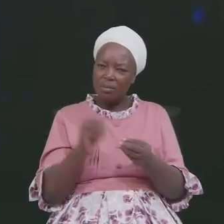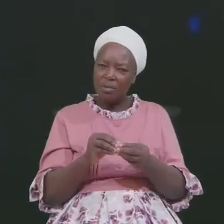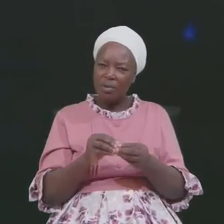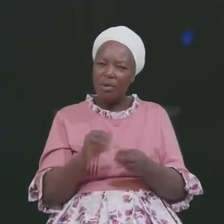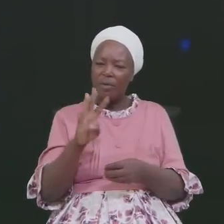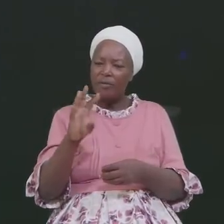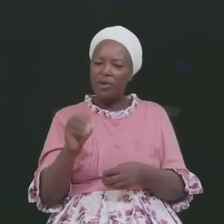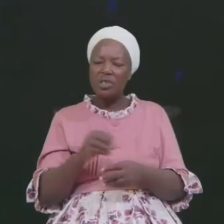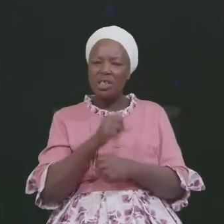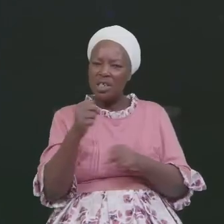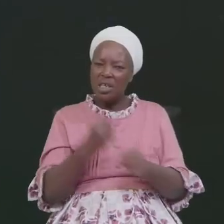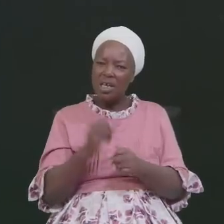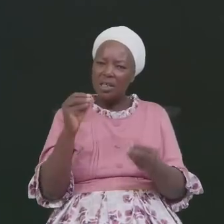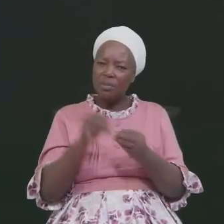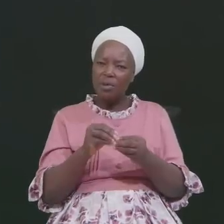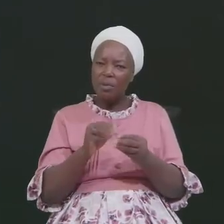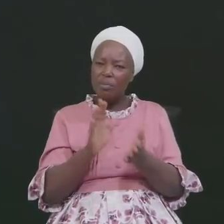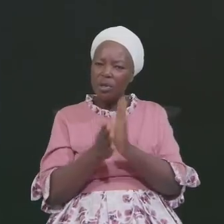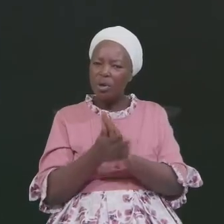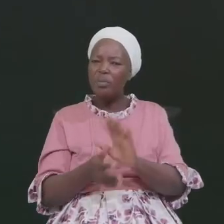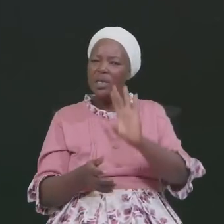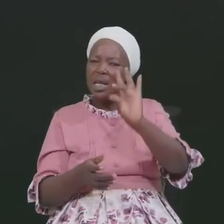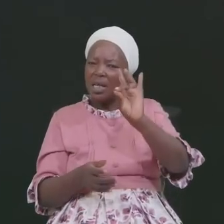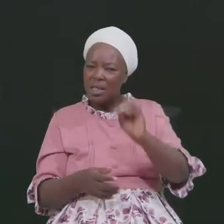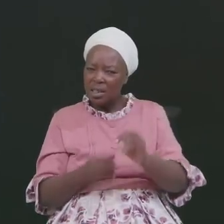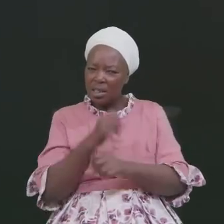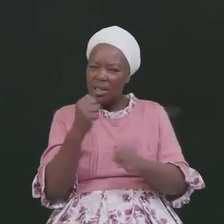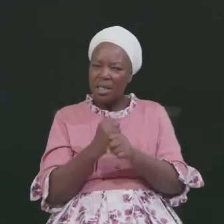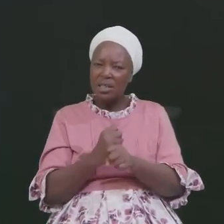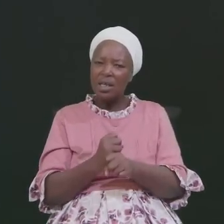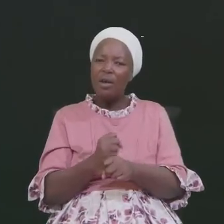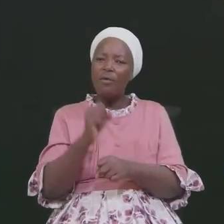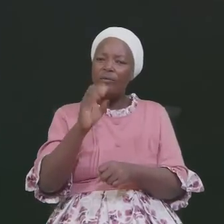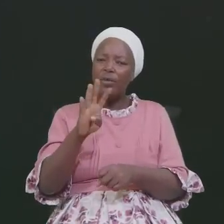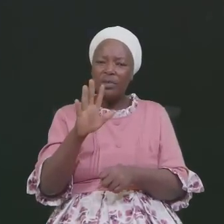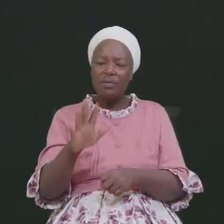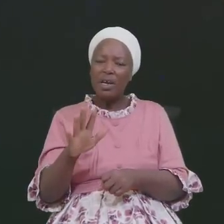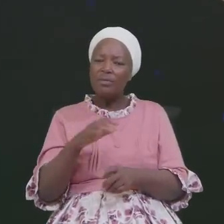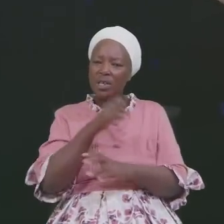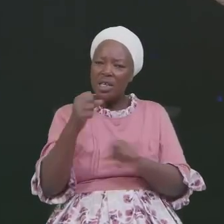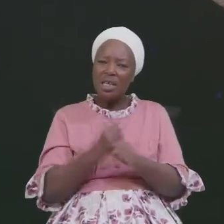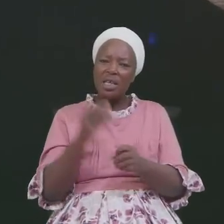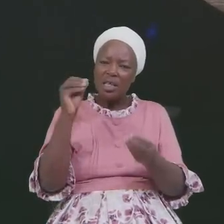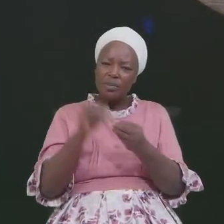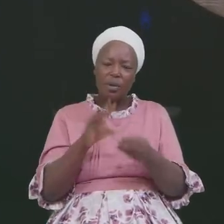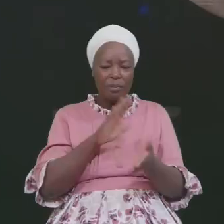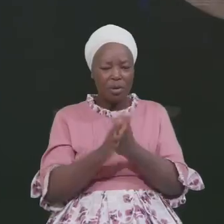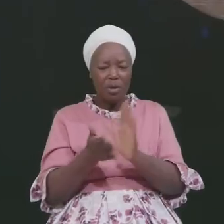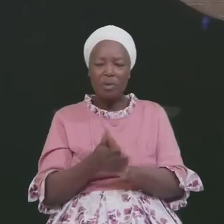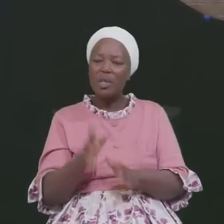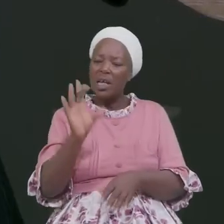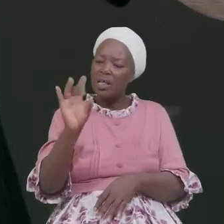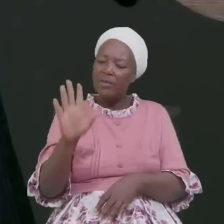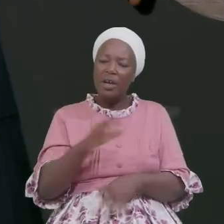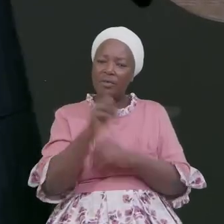40 years more, it becomes 80. 45 years more, it's become 85 now.